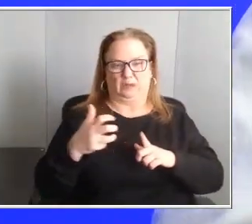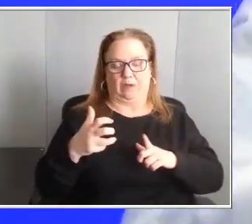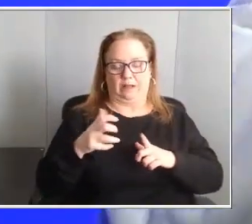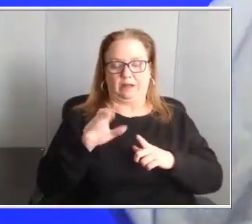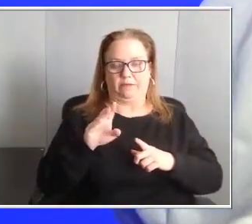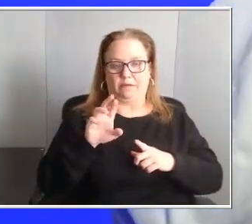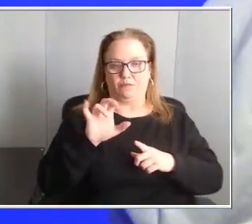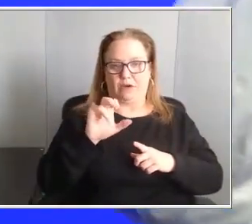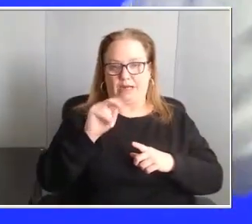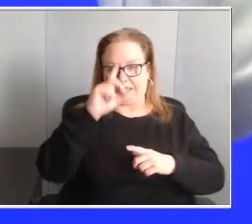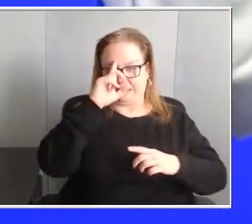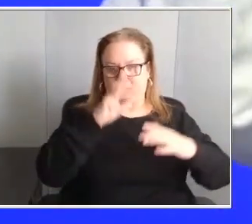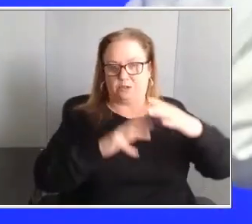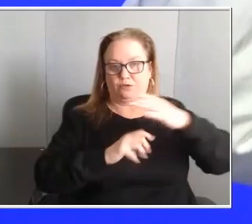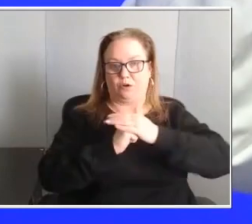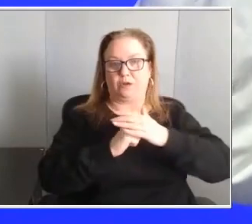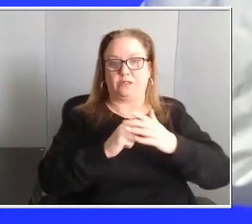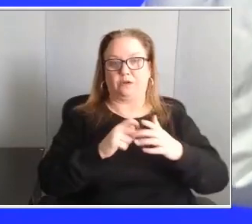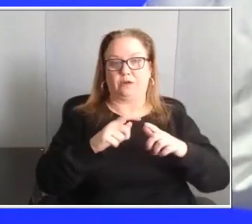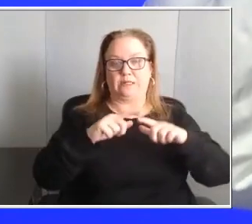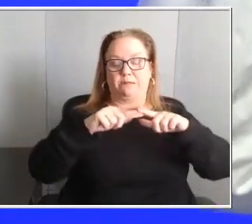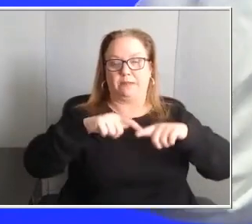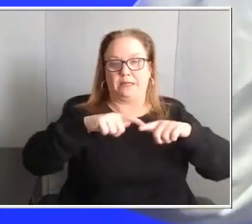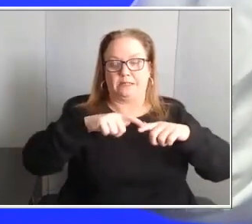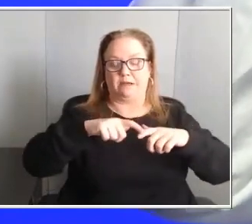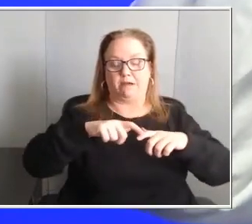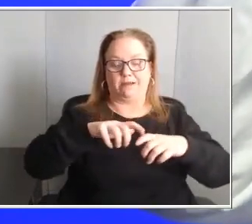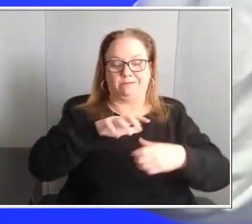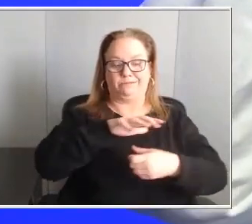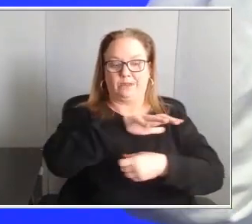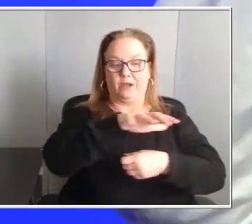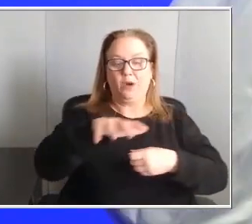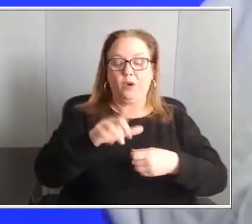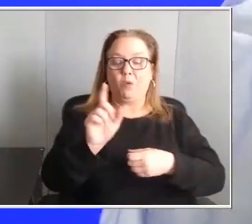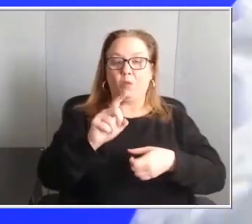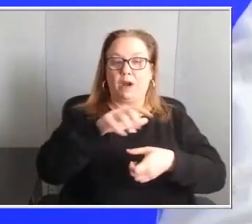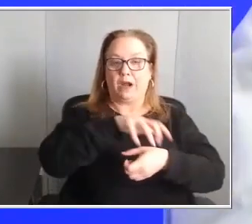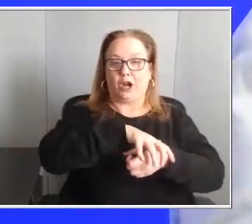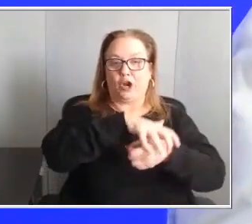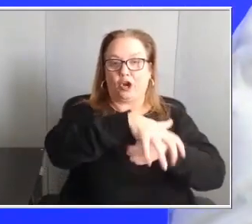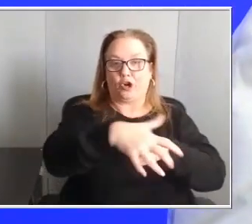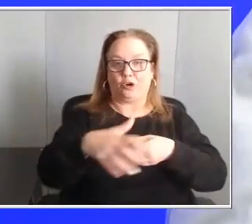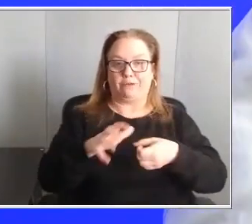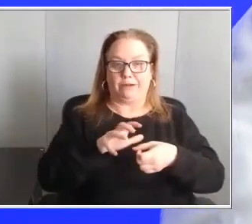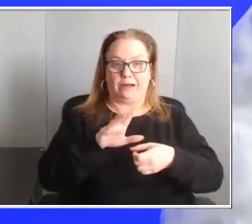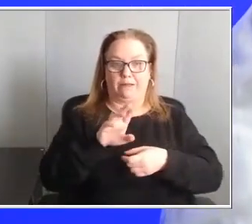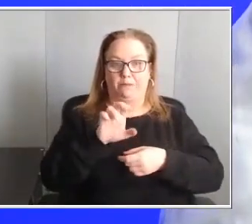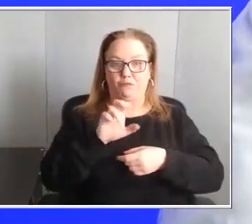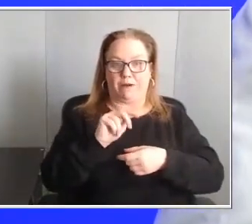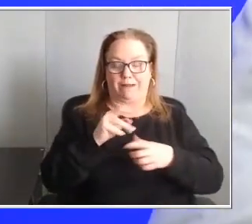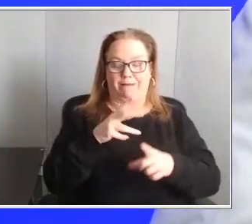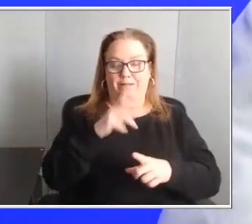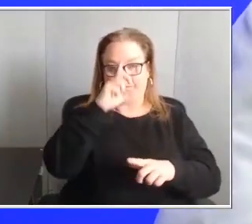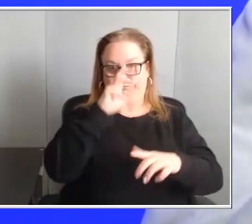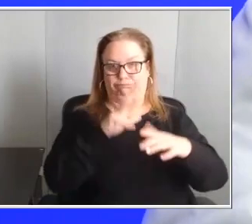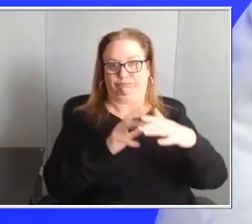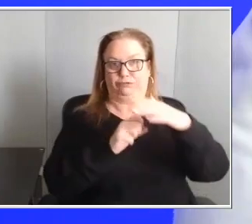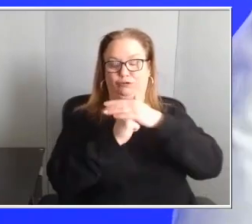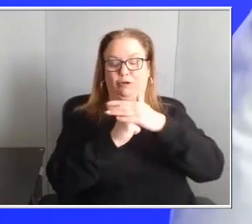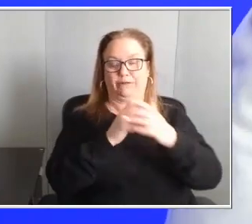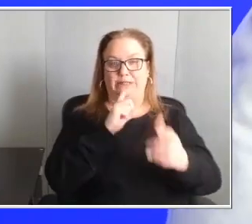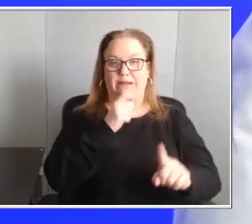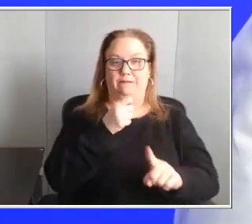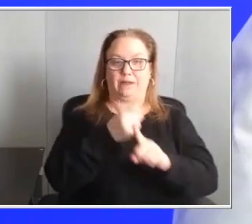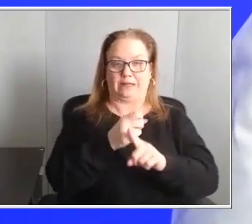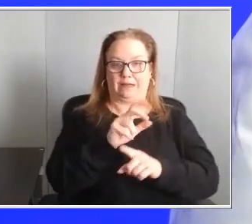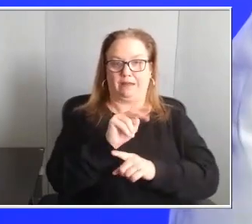stroked out. And part of it depends on which part of that brain is stroked out, because if it's really affecting the nerves that go to the